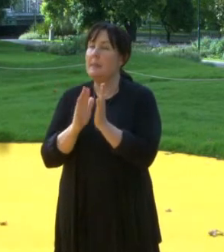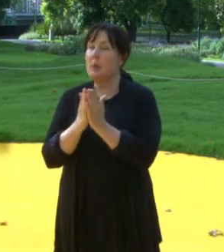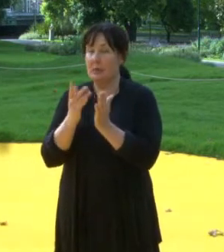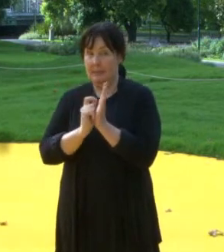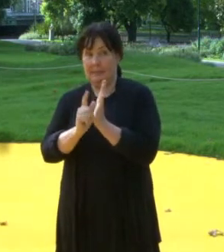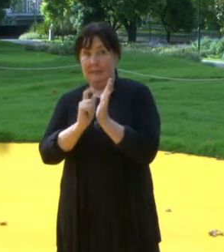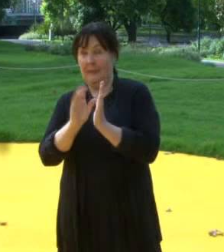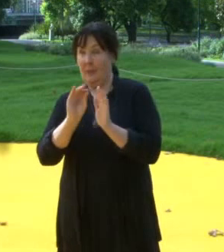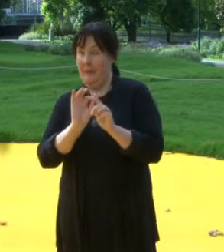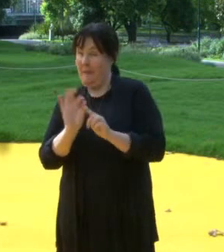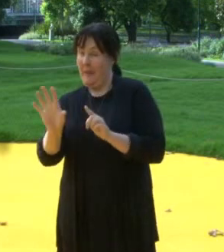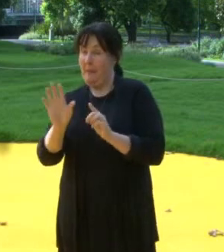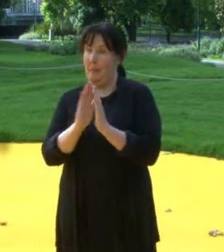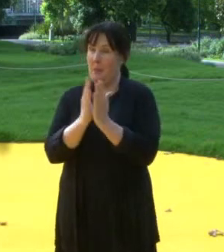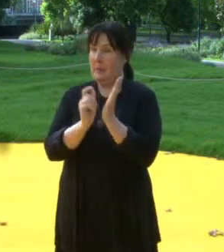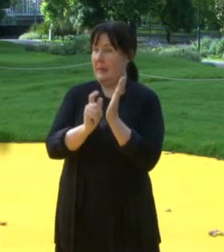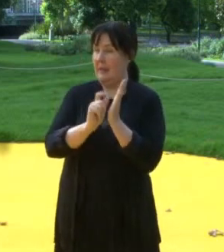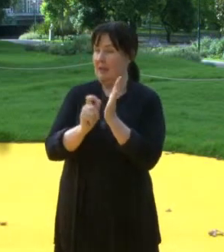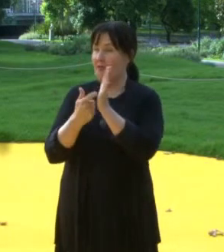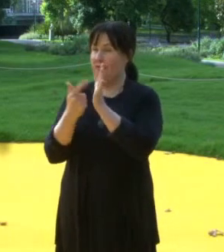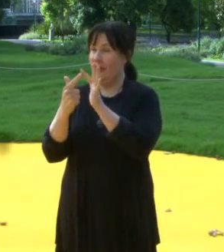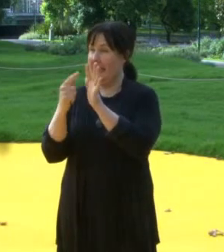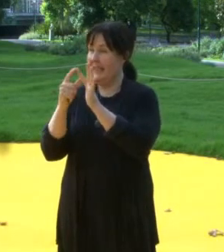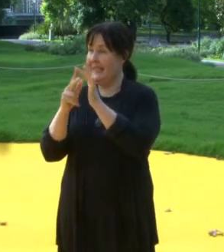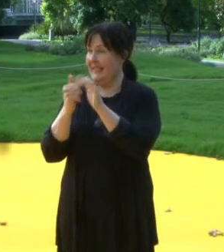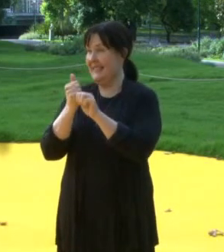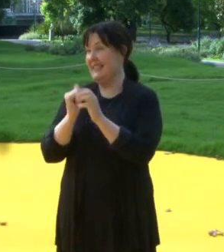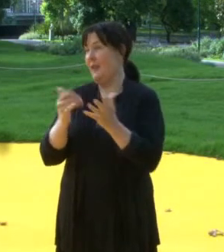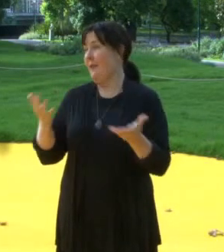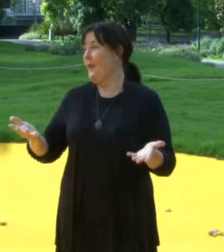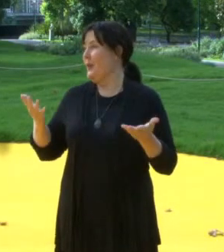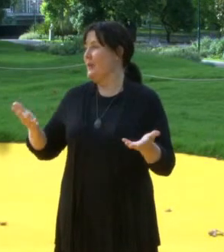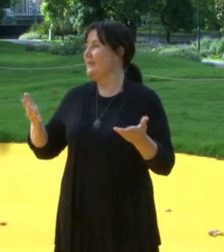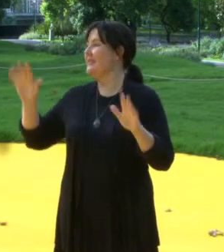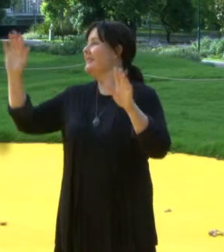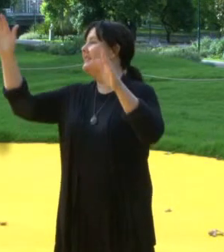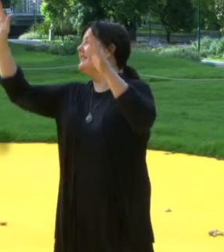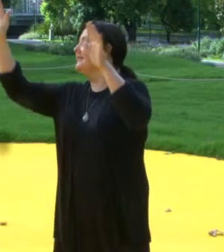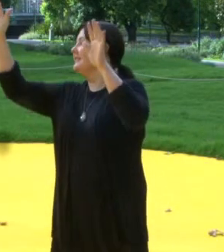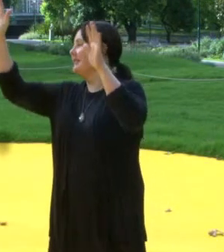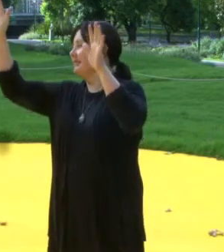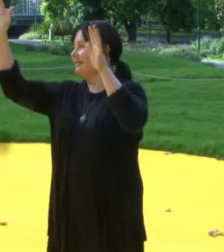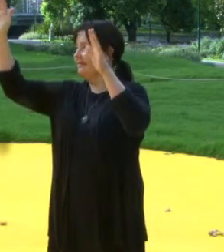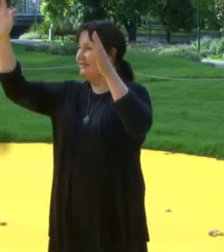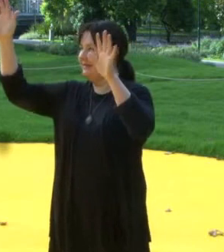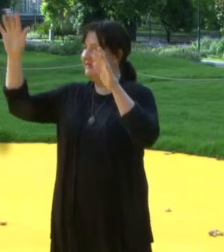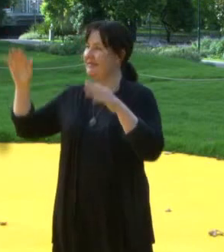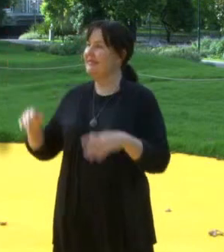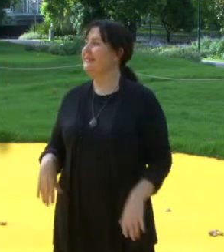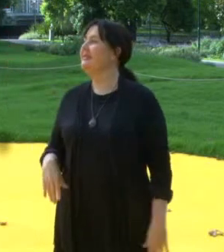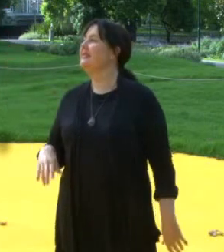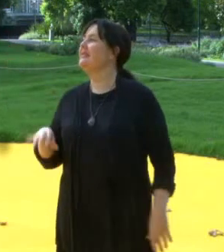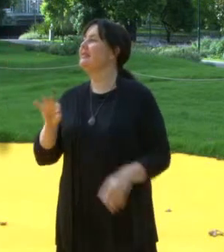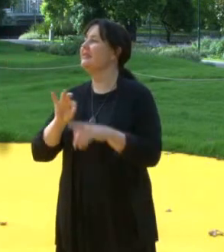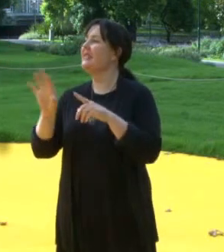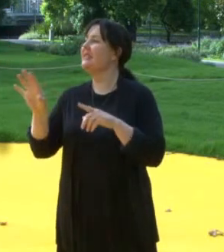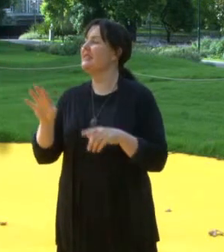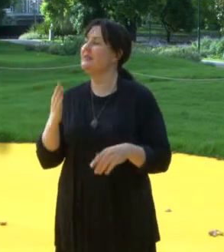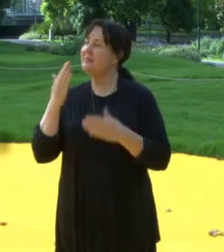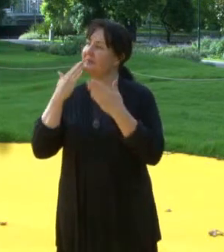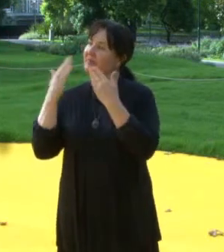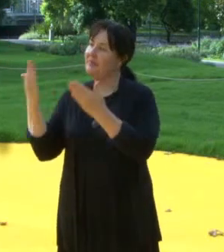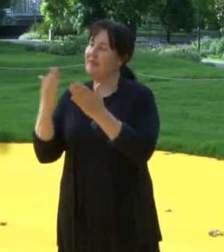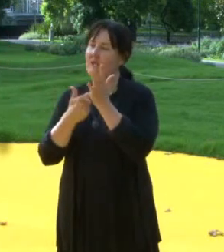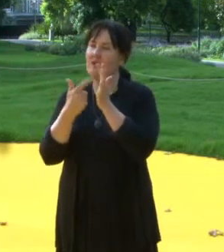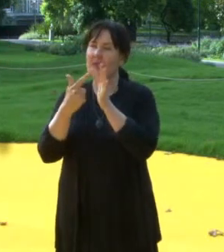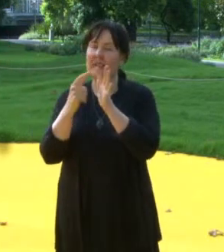our fabulous bookseller readings, of course. Shout out. Where are you guys? That's it. Fantastic. Thank you to